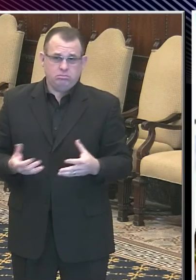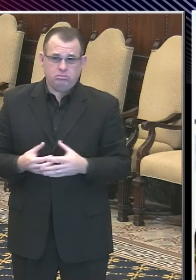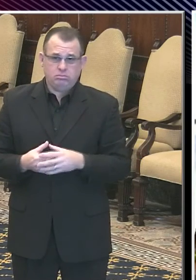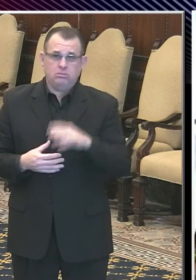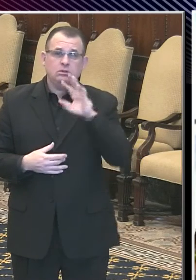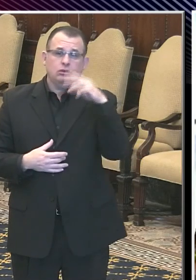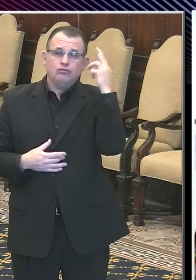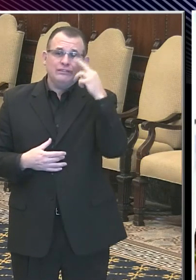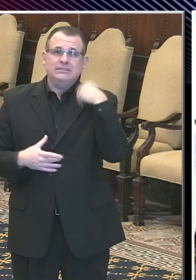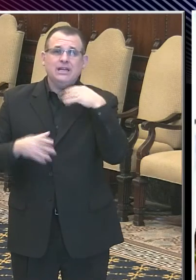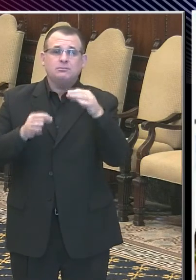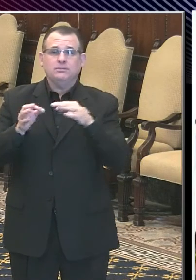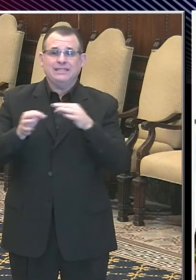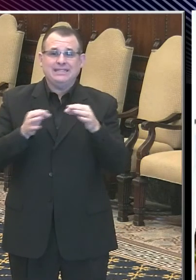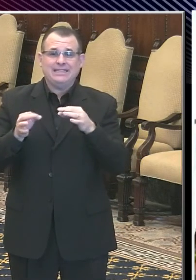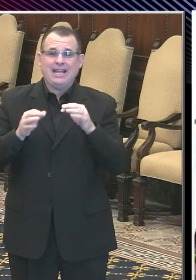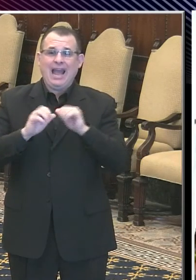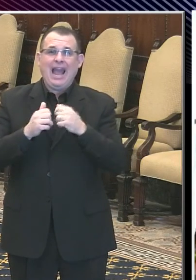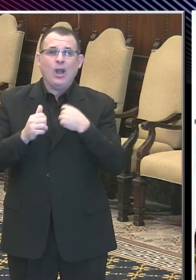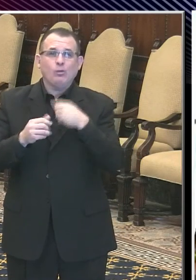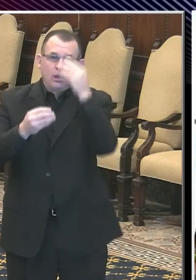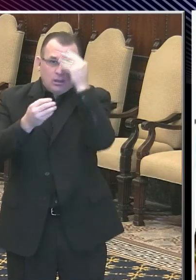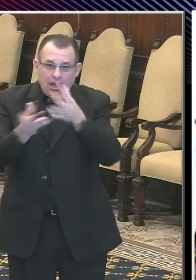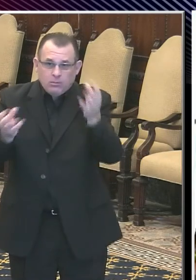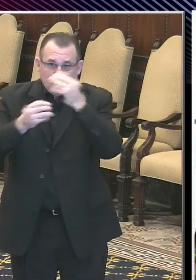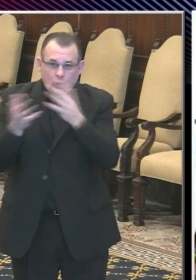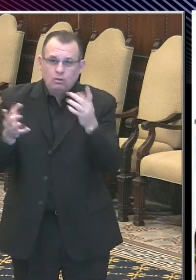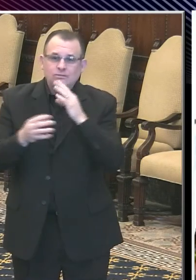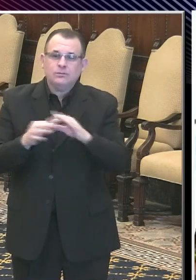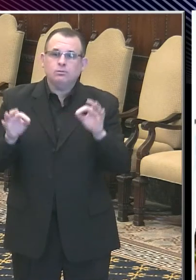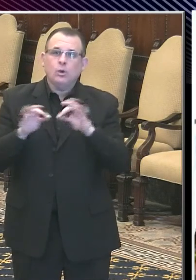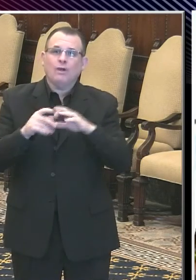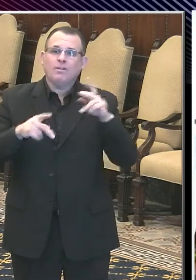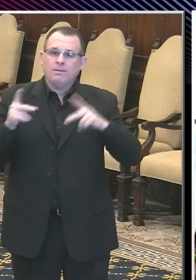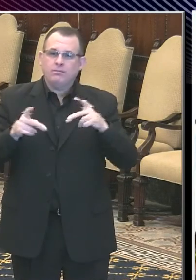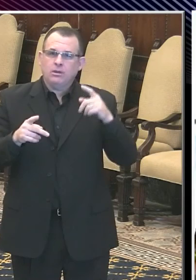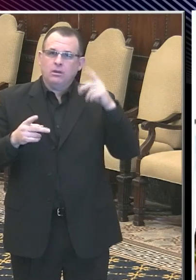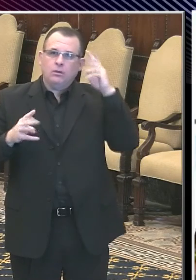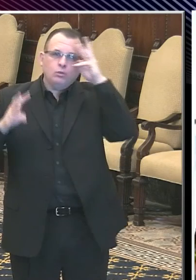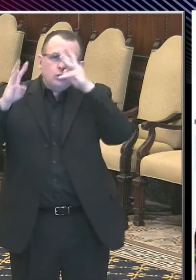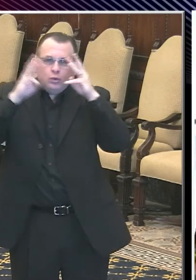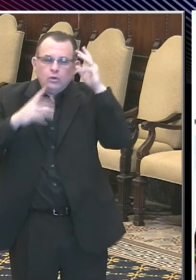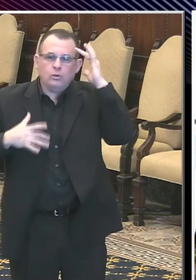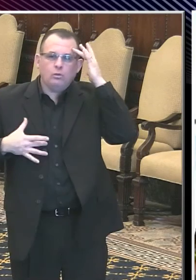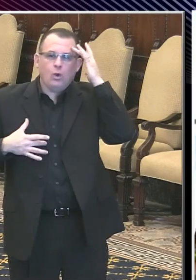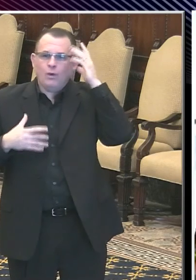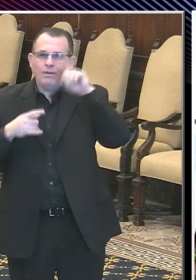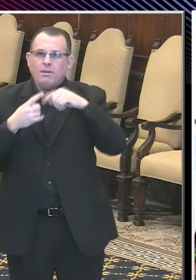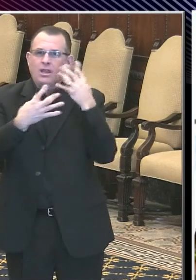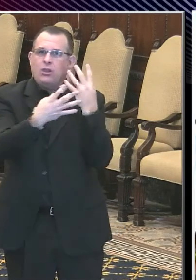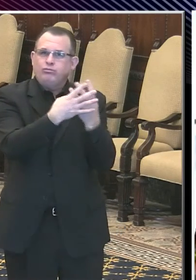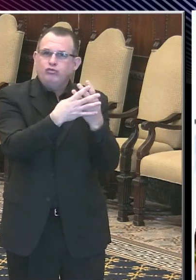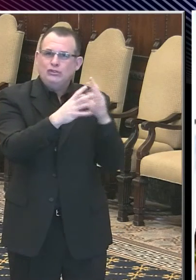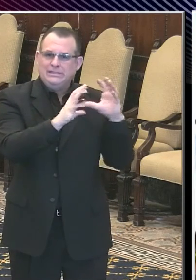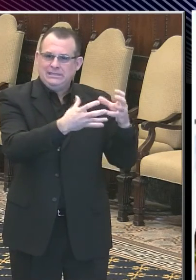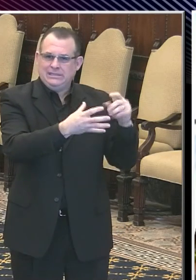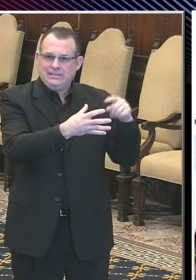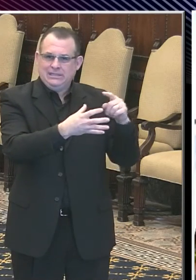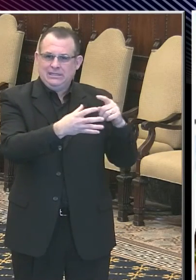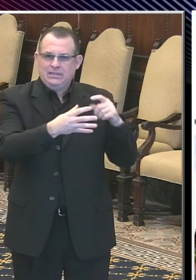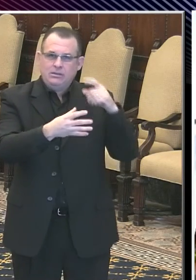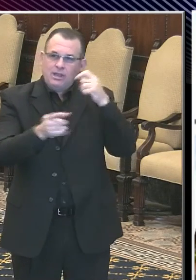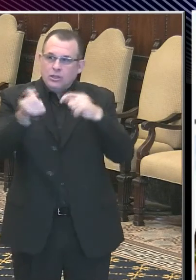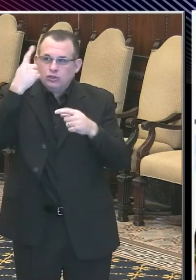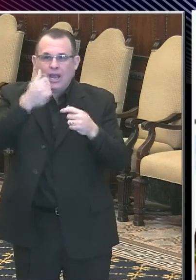way we are is because I think it's important for folks who are worried about our inmate population to understand exactly how many patients